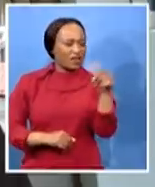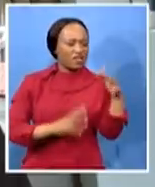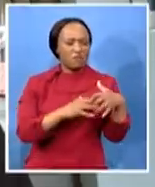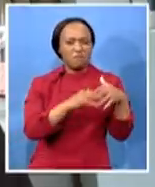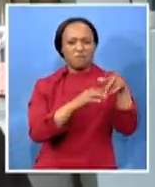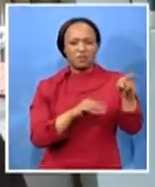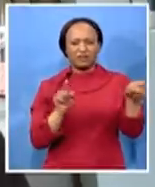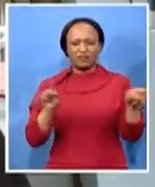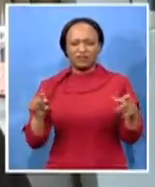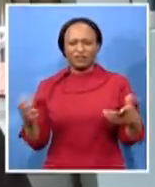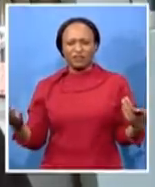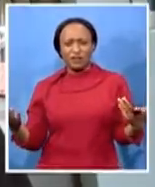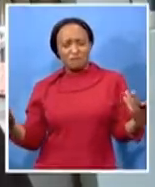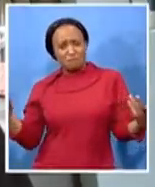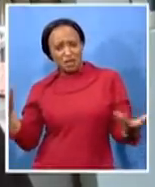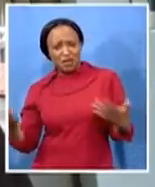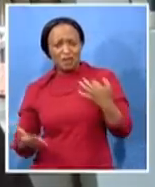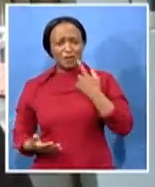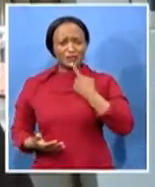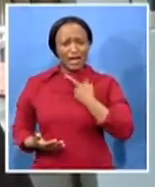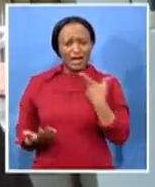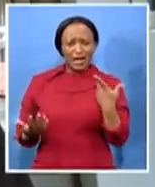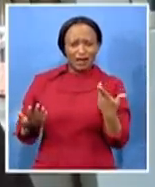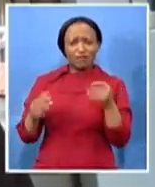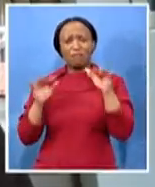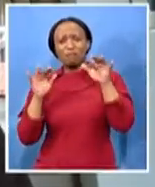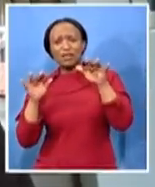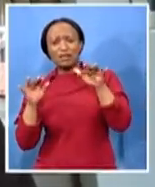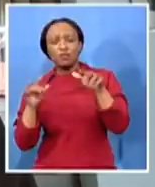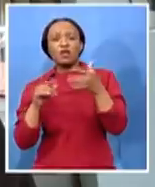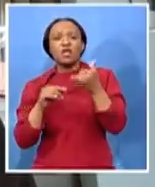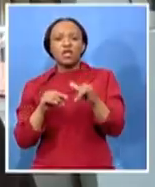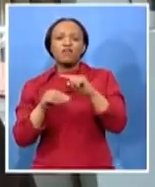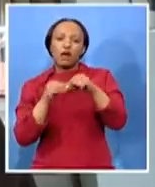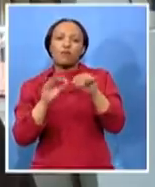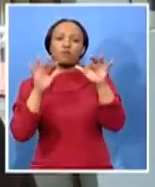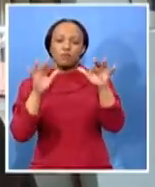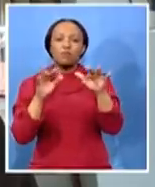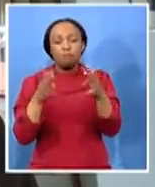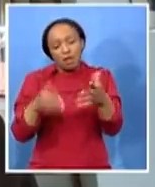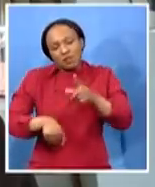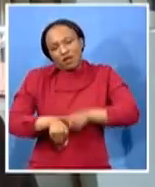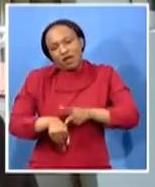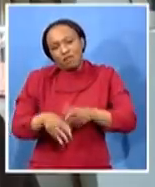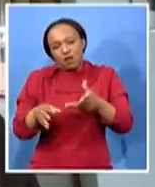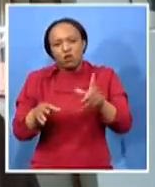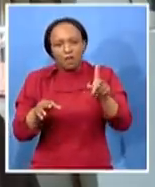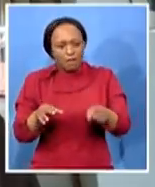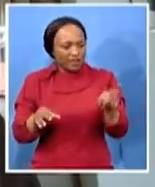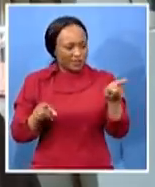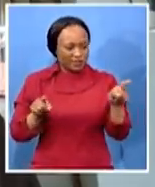about the people? If indeed it's about the people, maybe it is about time they form a united front or